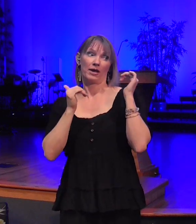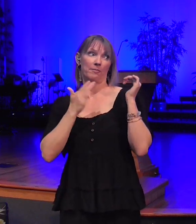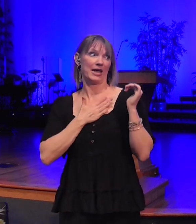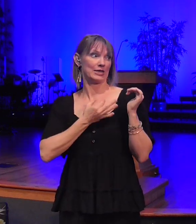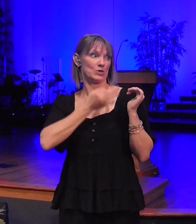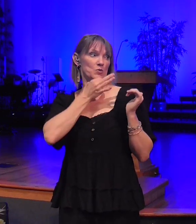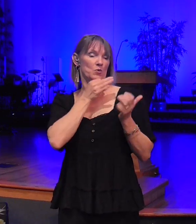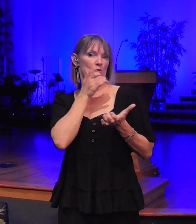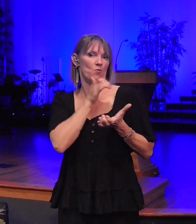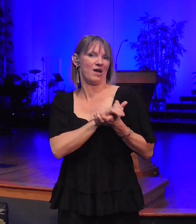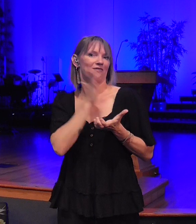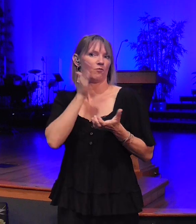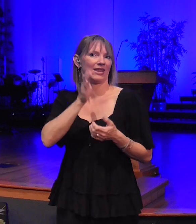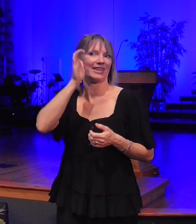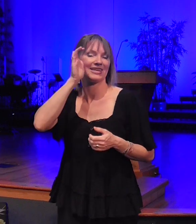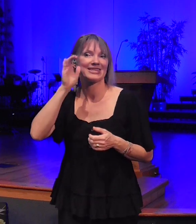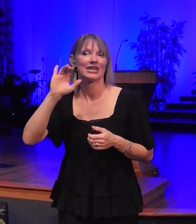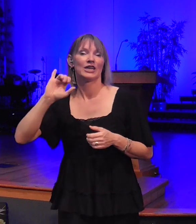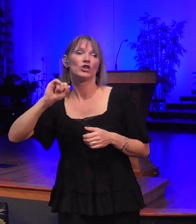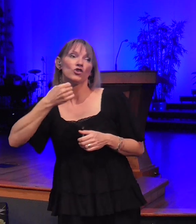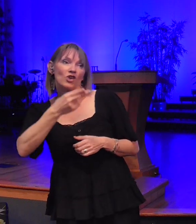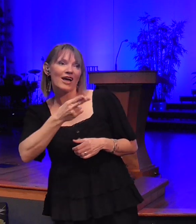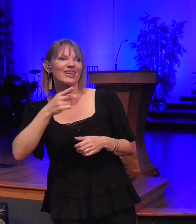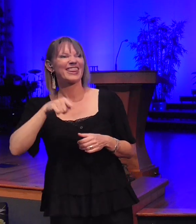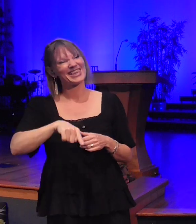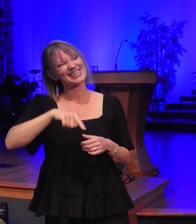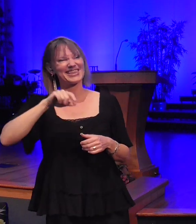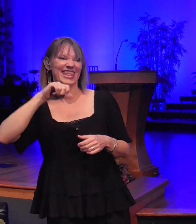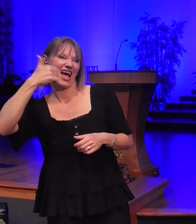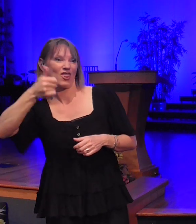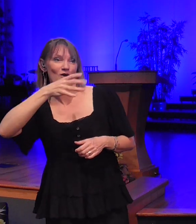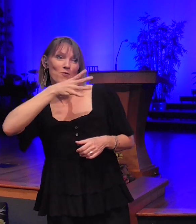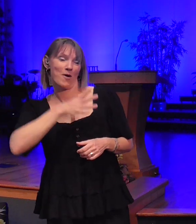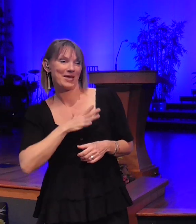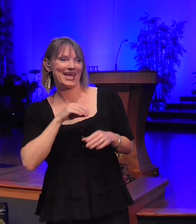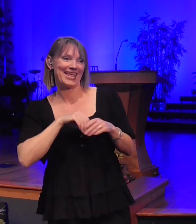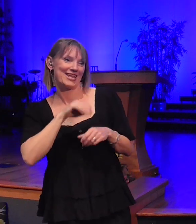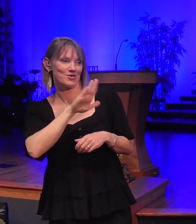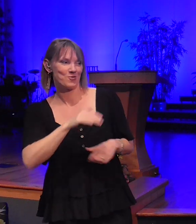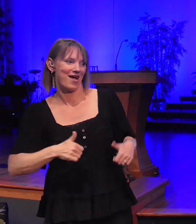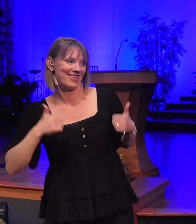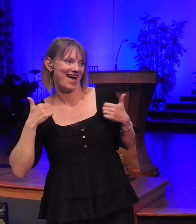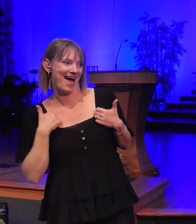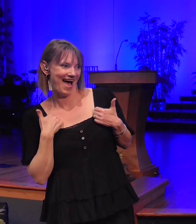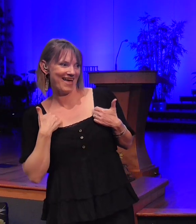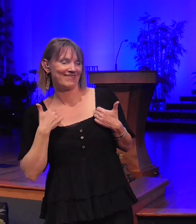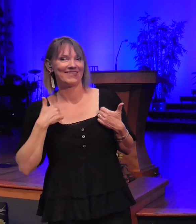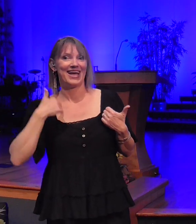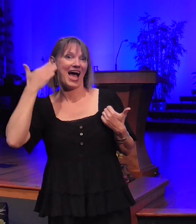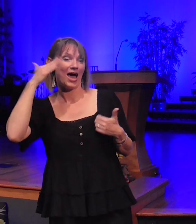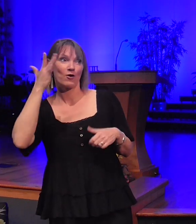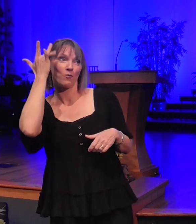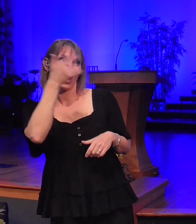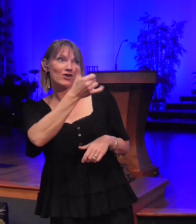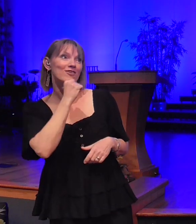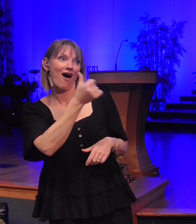them. "Josh, this is the other woman in your life. I don't know why you're not calling me